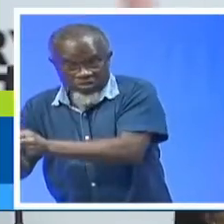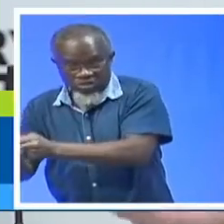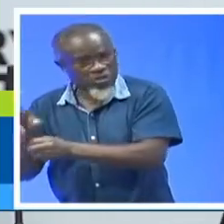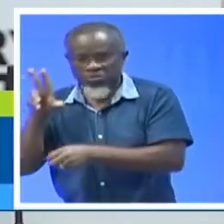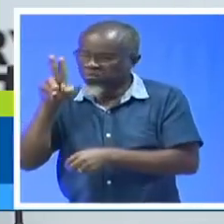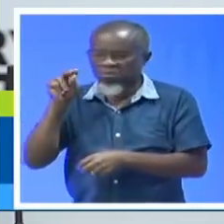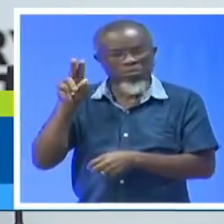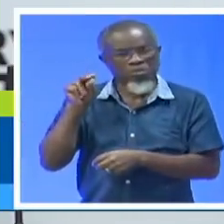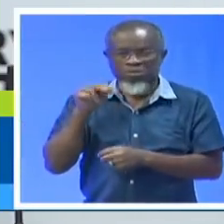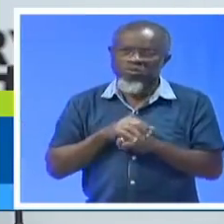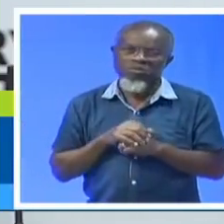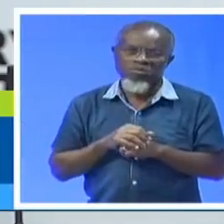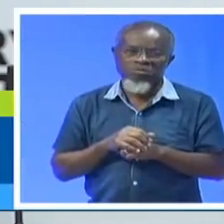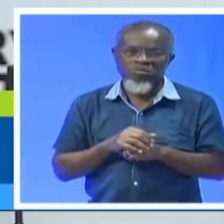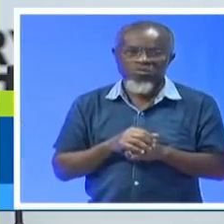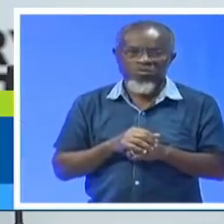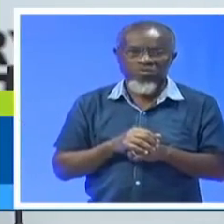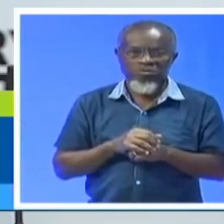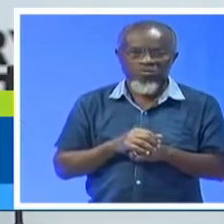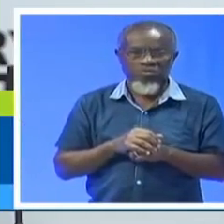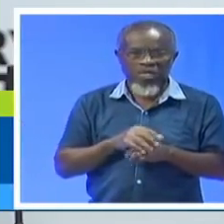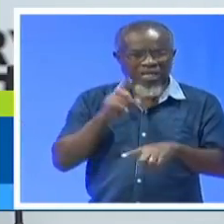not die by my hand.